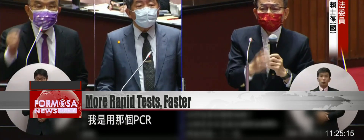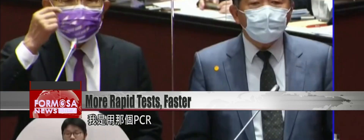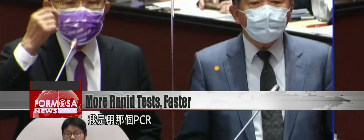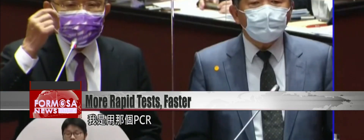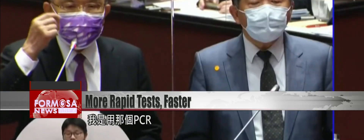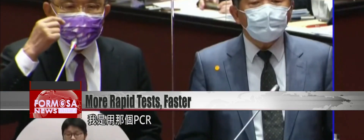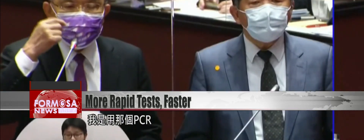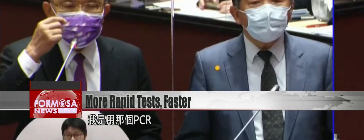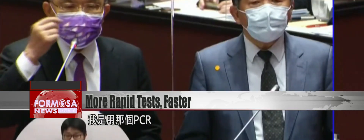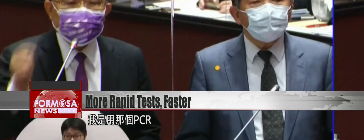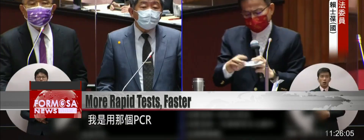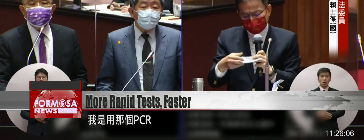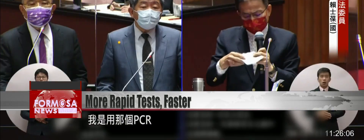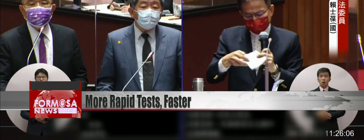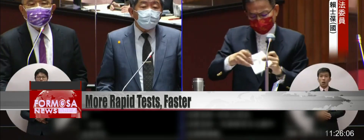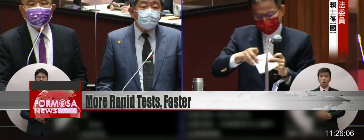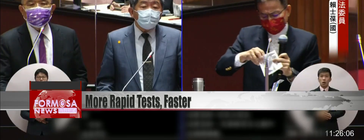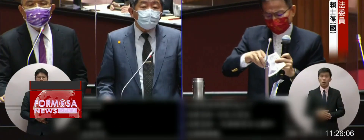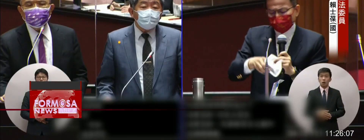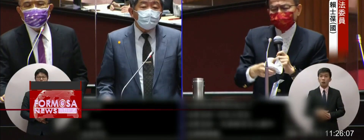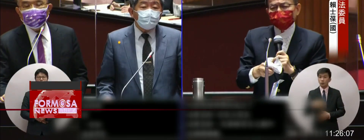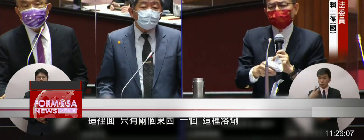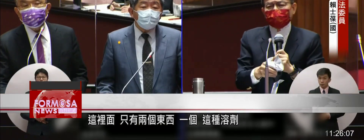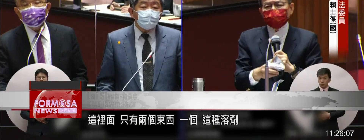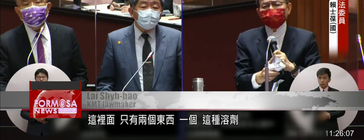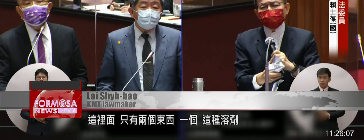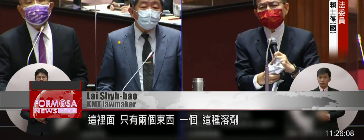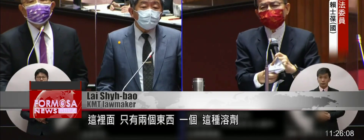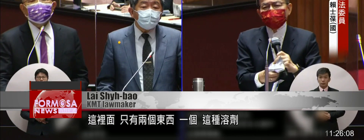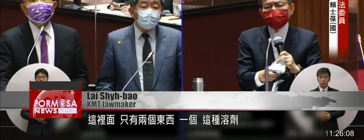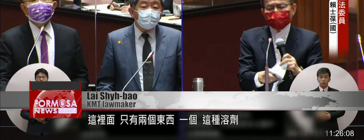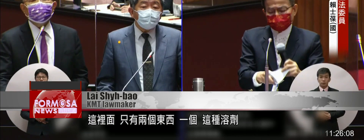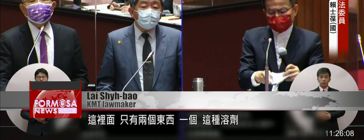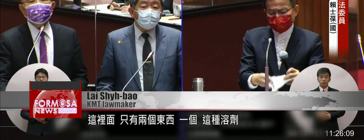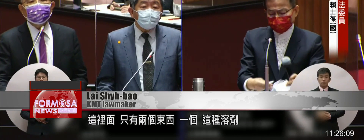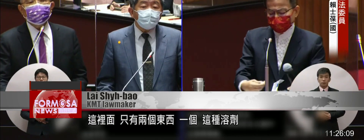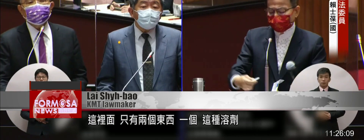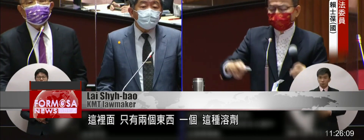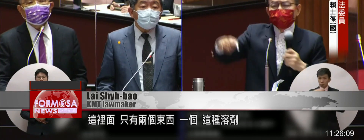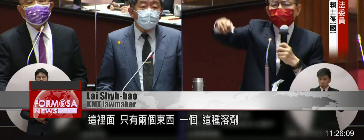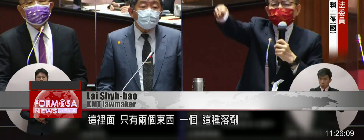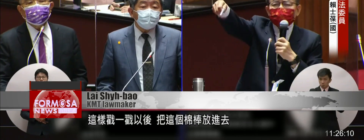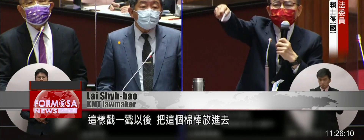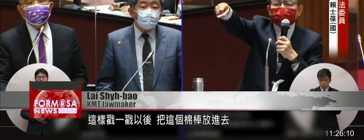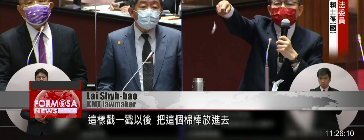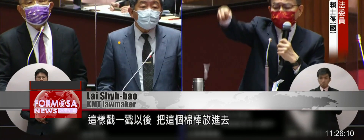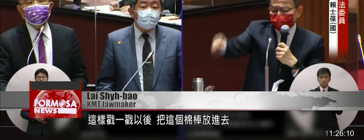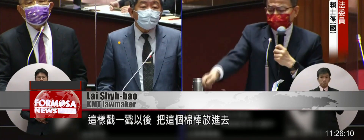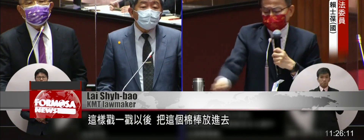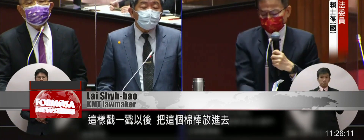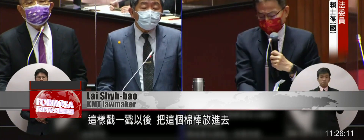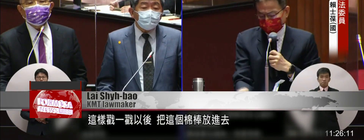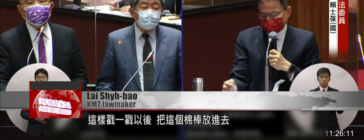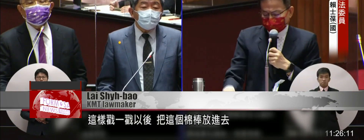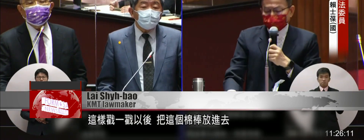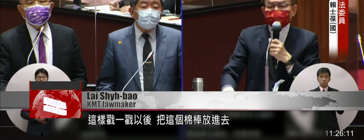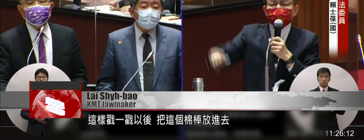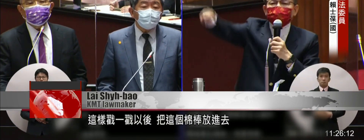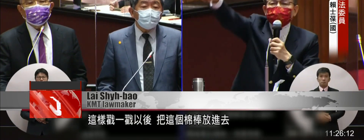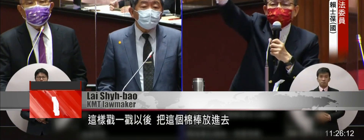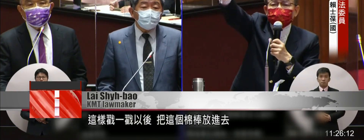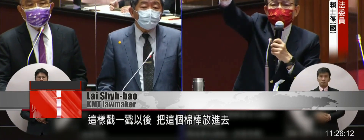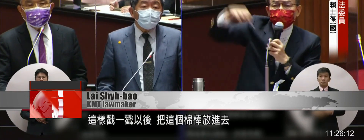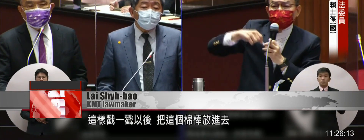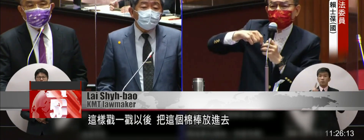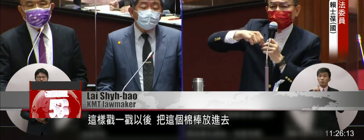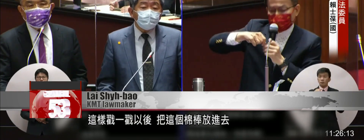I've taken PCR tests. There are two things in the box. One of them is this solvent. After you take a swab with a cotton bud, you